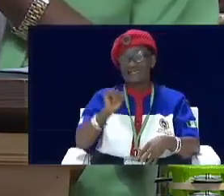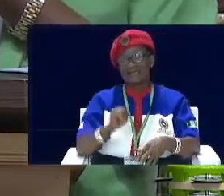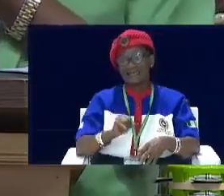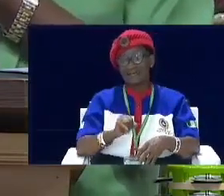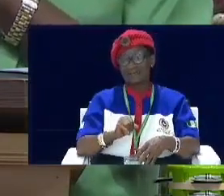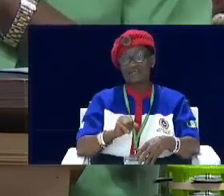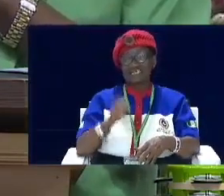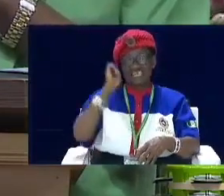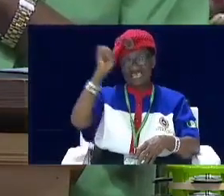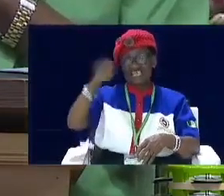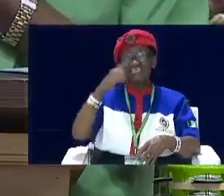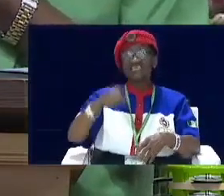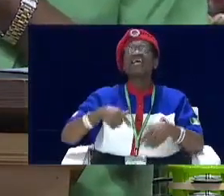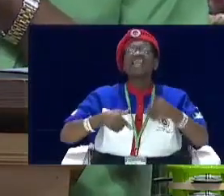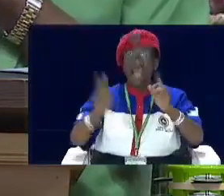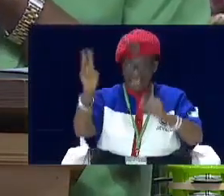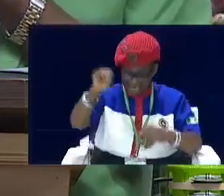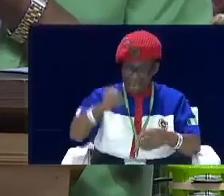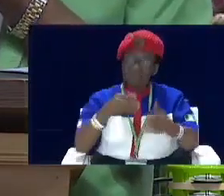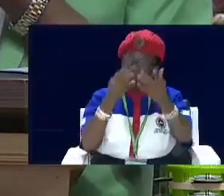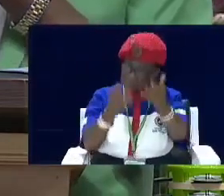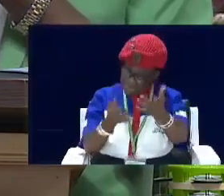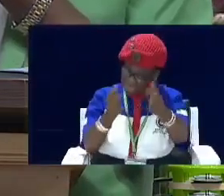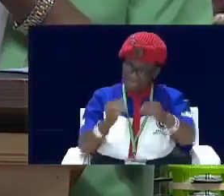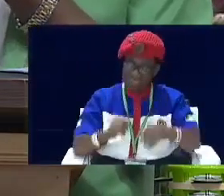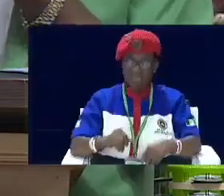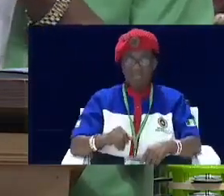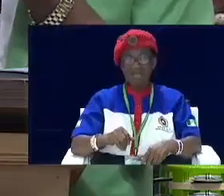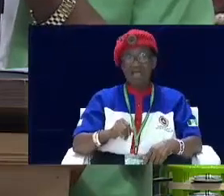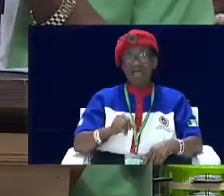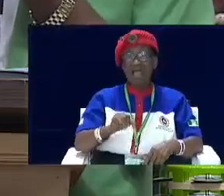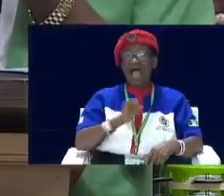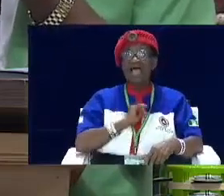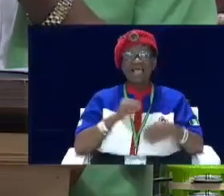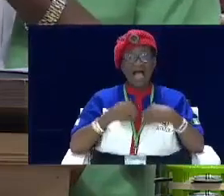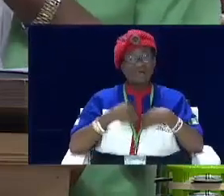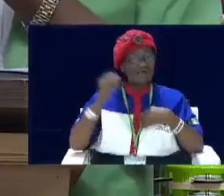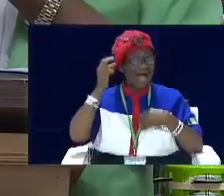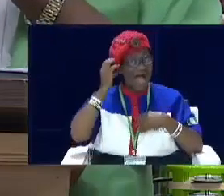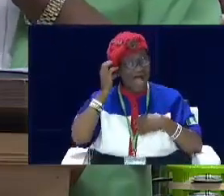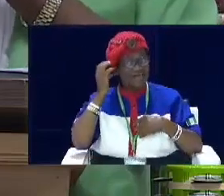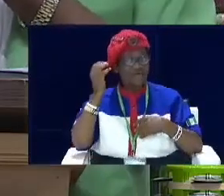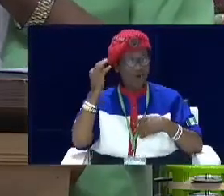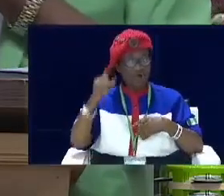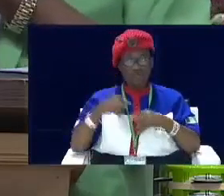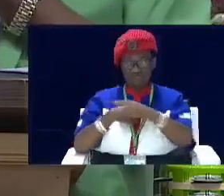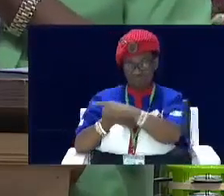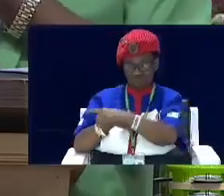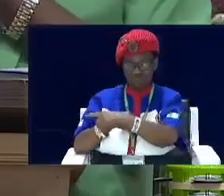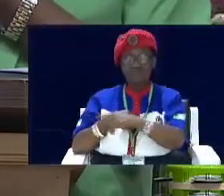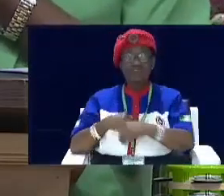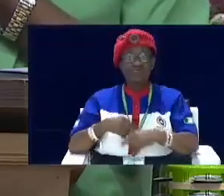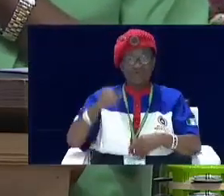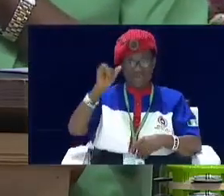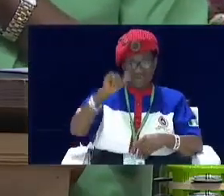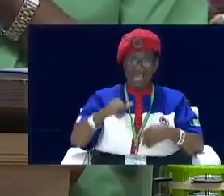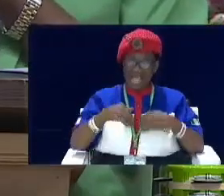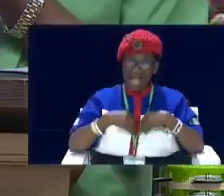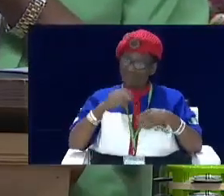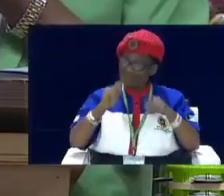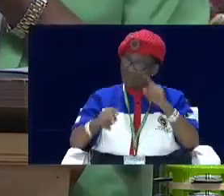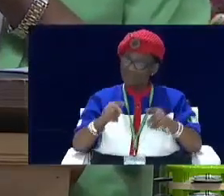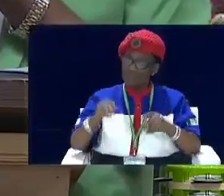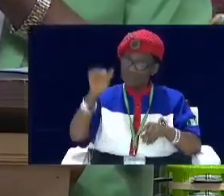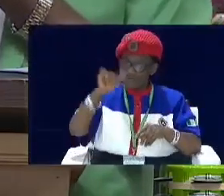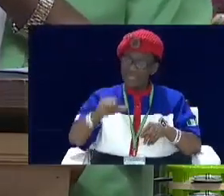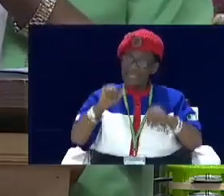let them wait. Ó ní ẹ̀jẹ̀ kí wọ́n máa dúró. I've heard of you. Mo ti gbọ́ nípa rẹ rí. They have people they can talk to. Àwọn rí